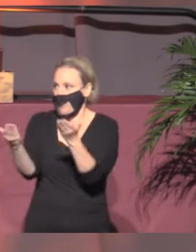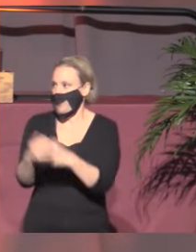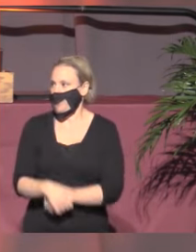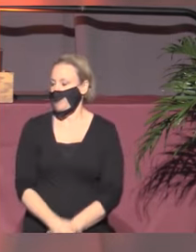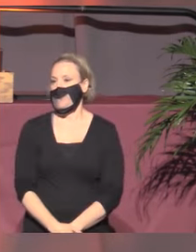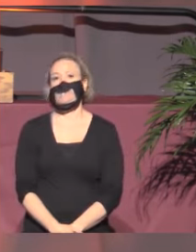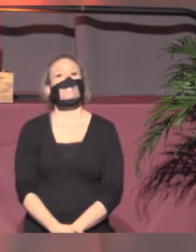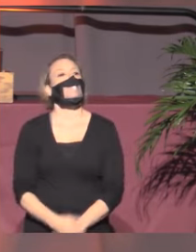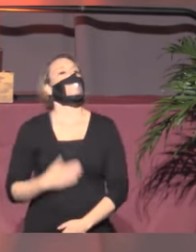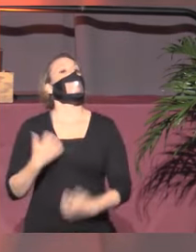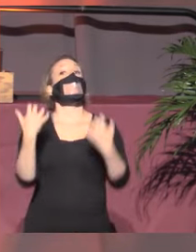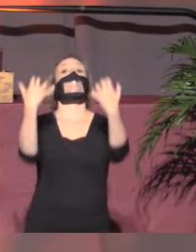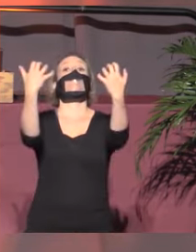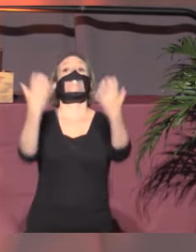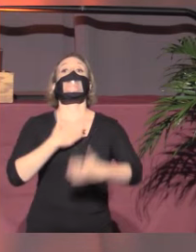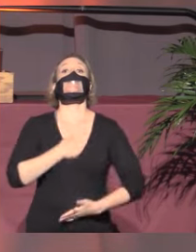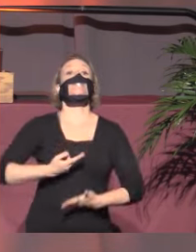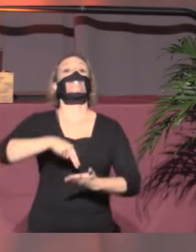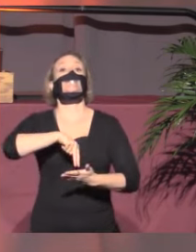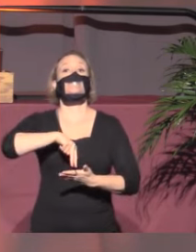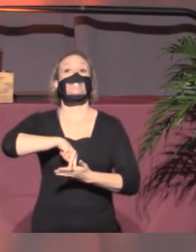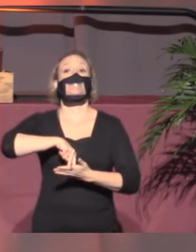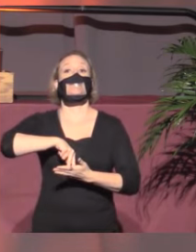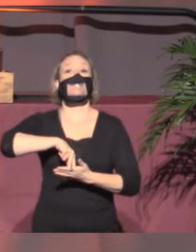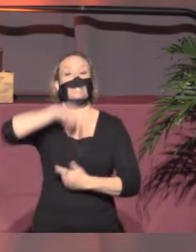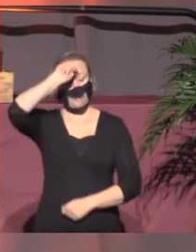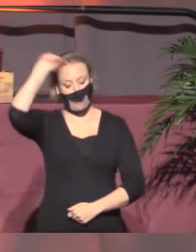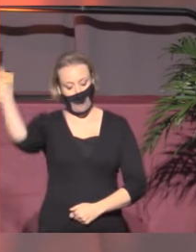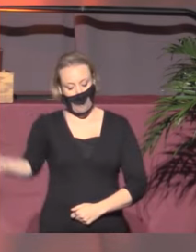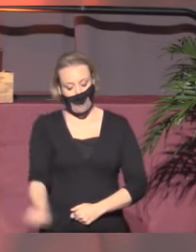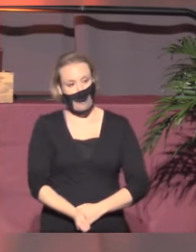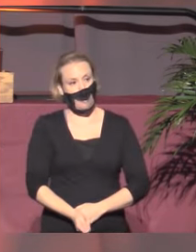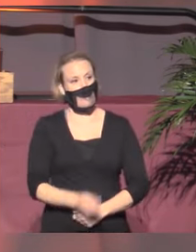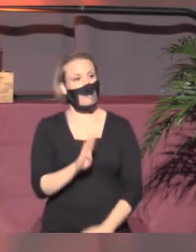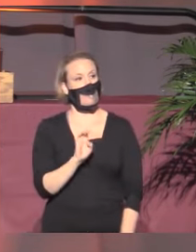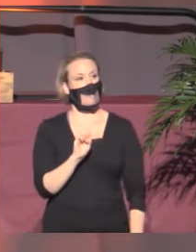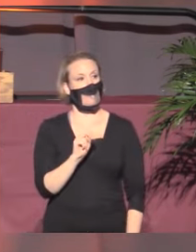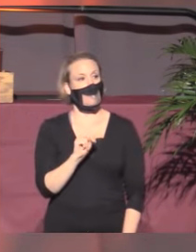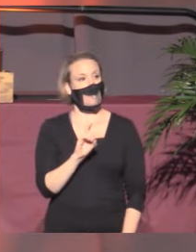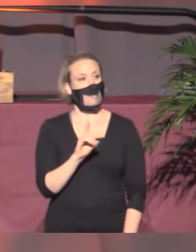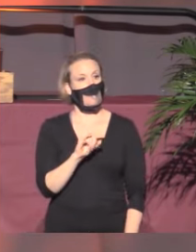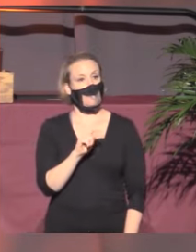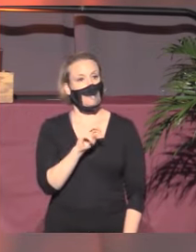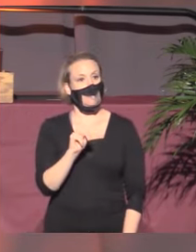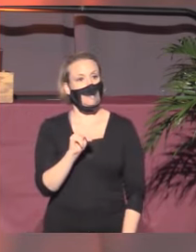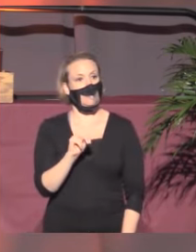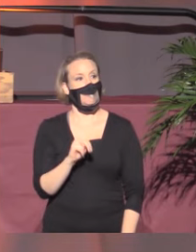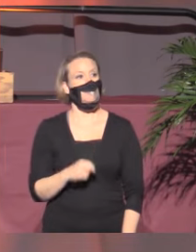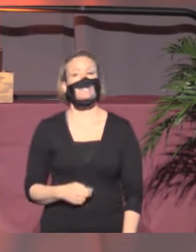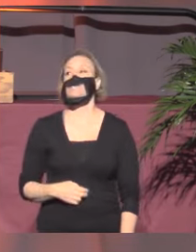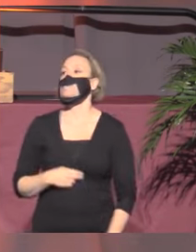Will the audience please stand and remove your hats for the benediction? To our guests, please stay in your